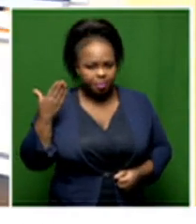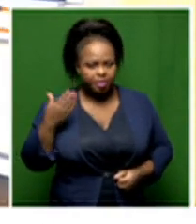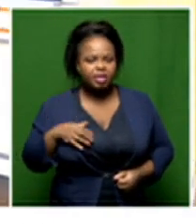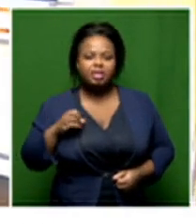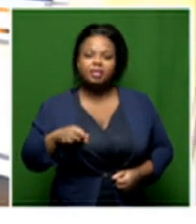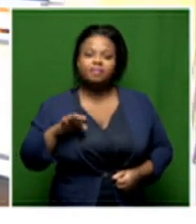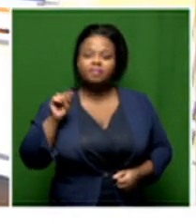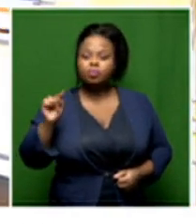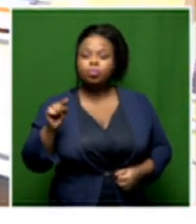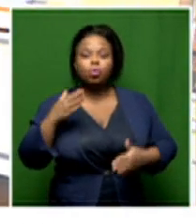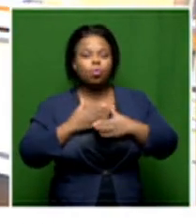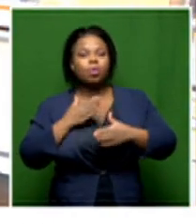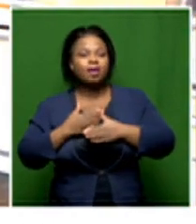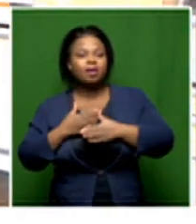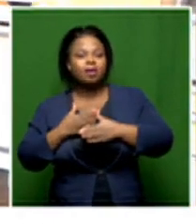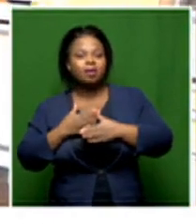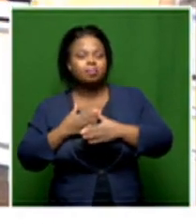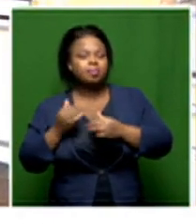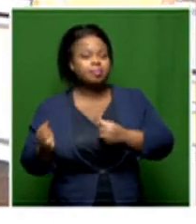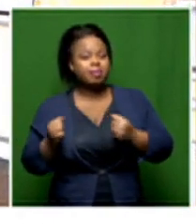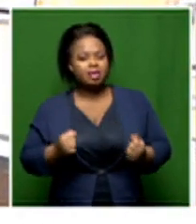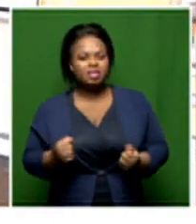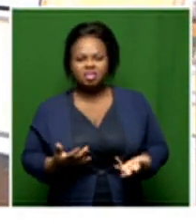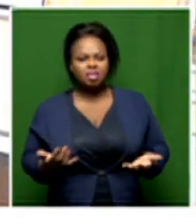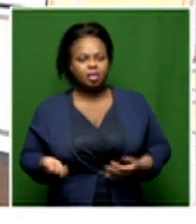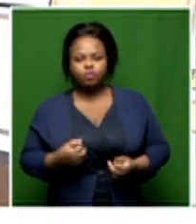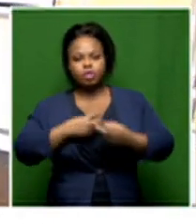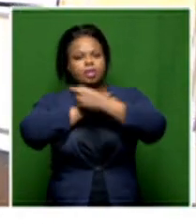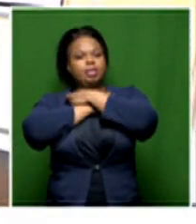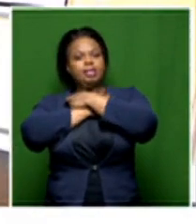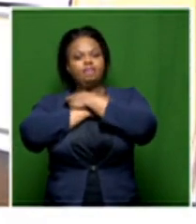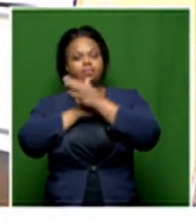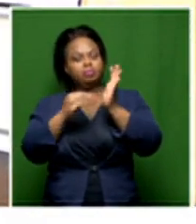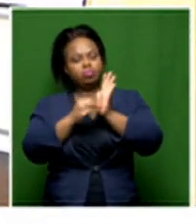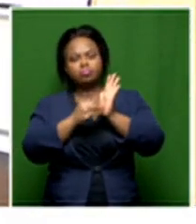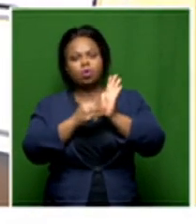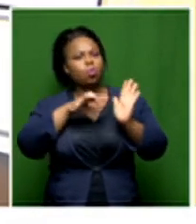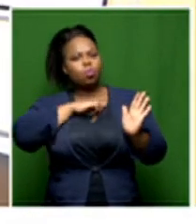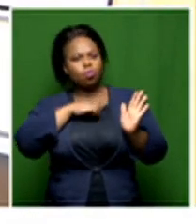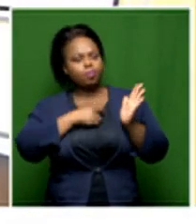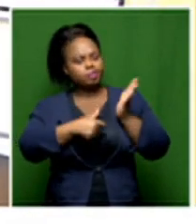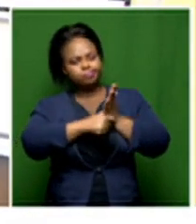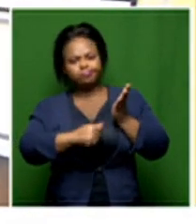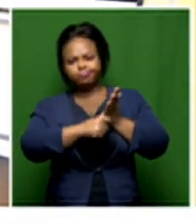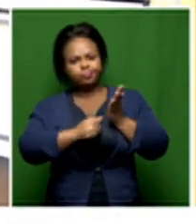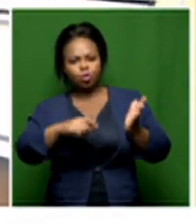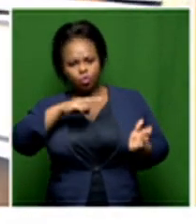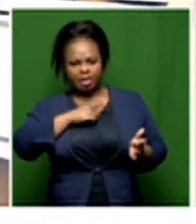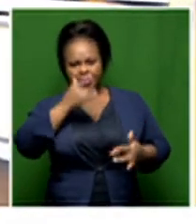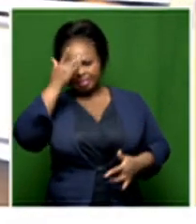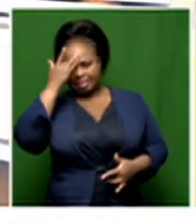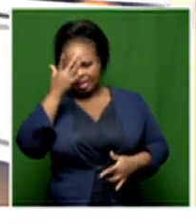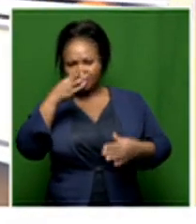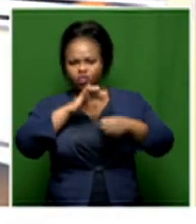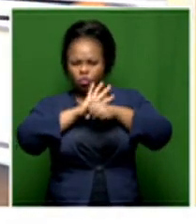are, which part of the provision of leave should that be deducted from? Going back to